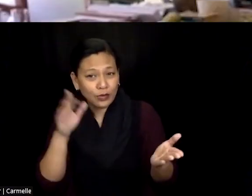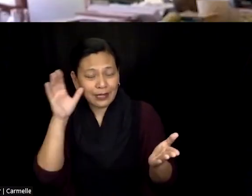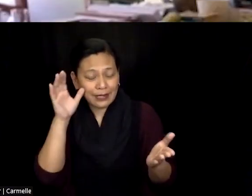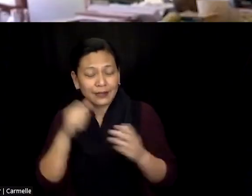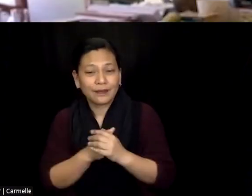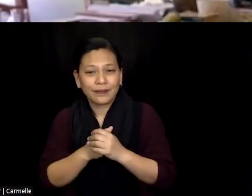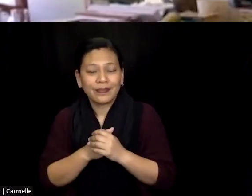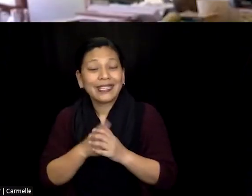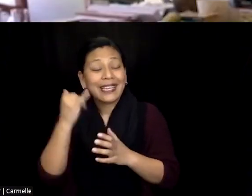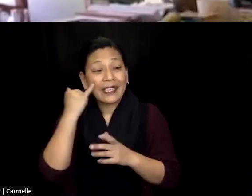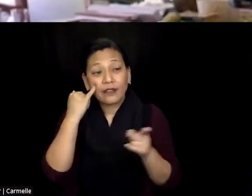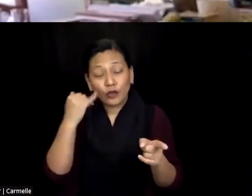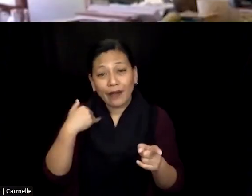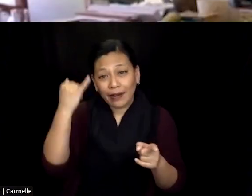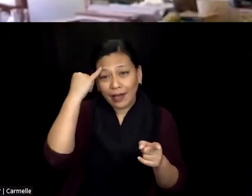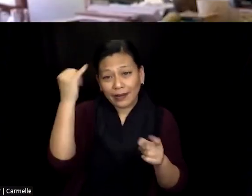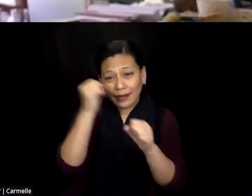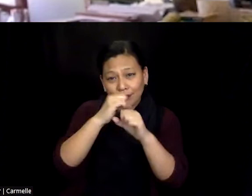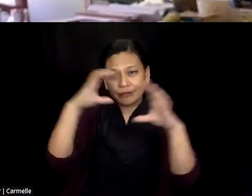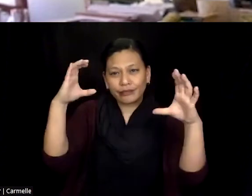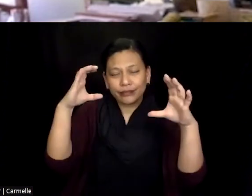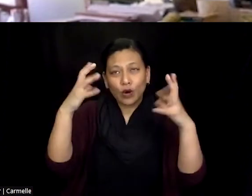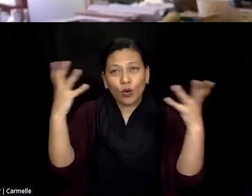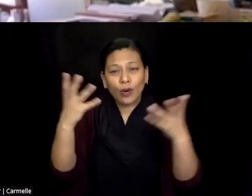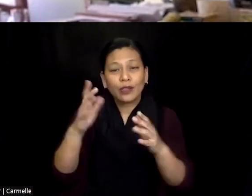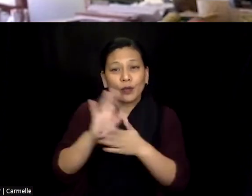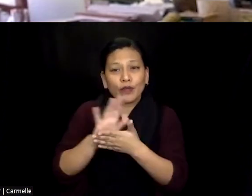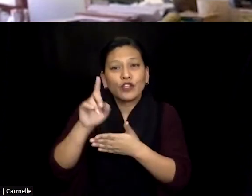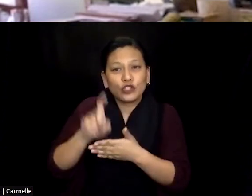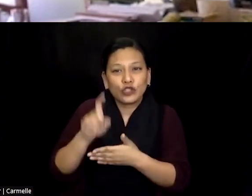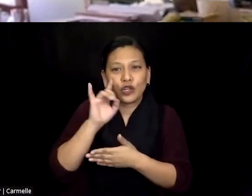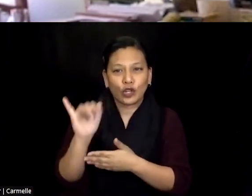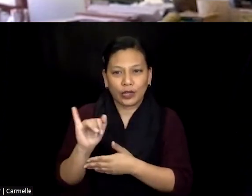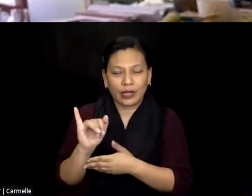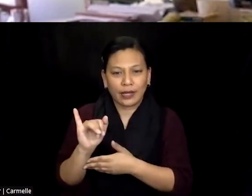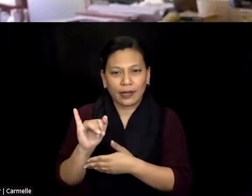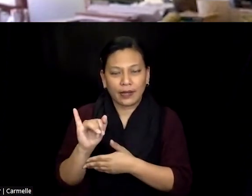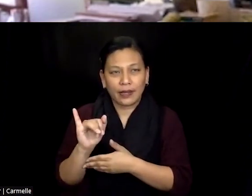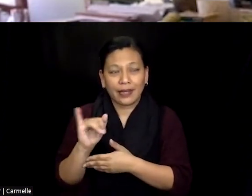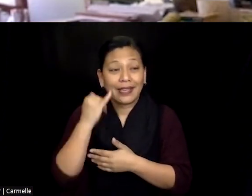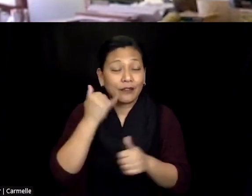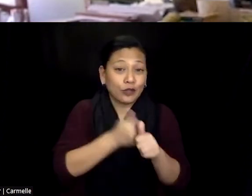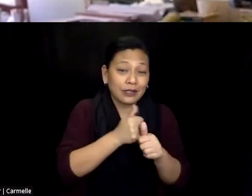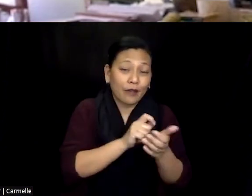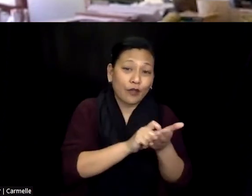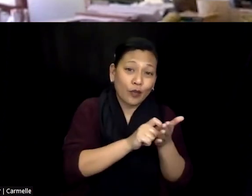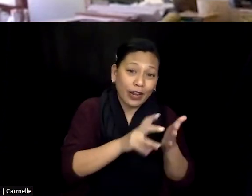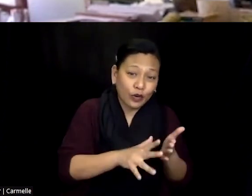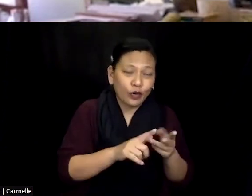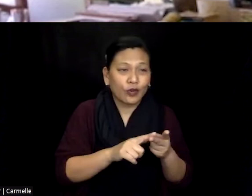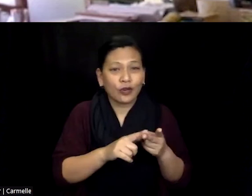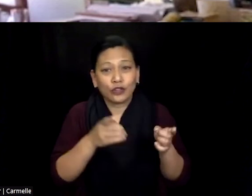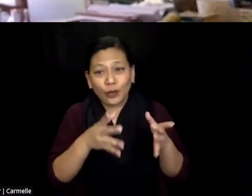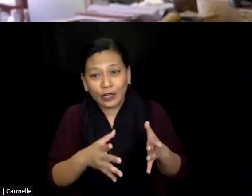do have an idea of how the movie should be done, because of the power dynamics of you being a writer and director and actor or